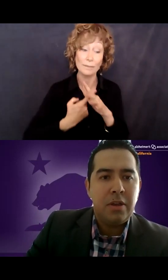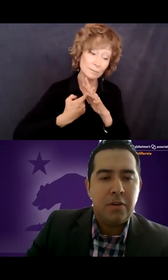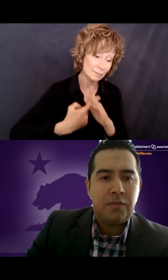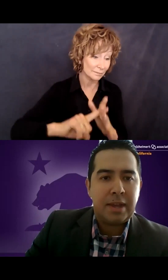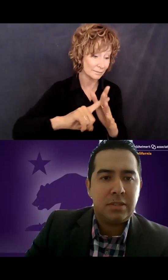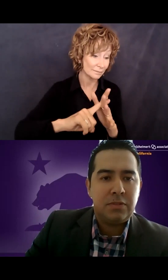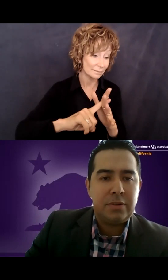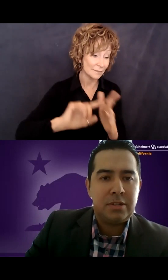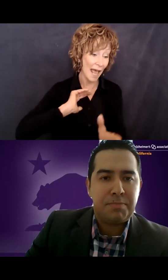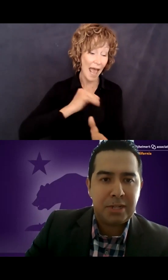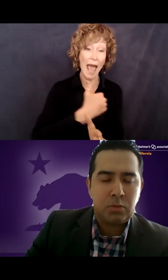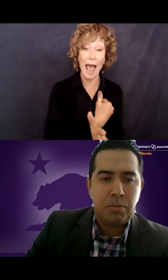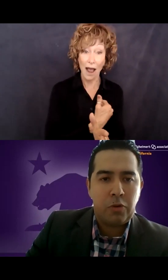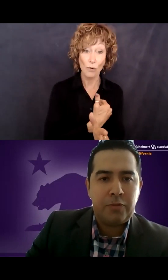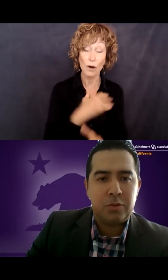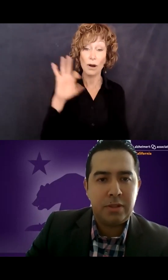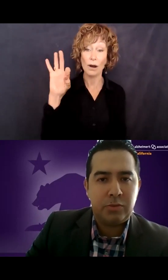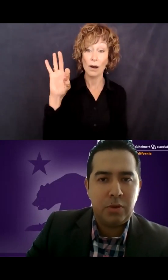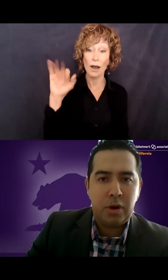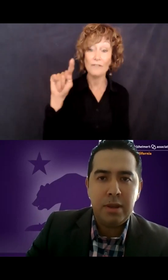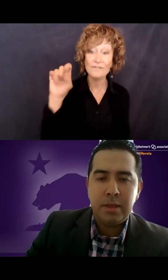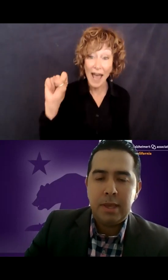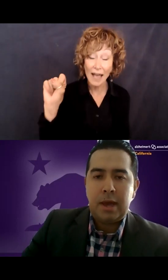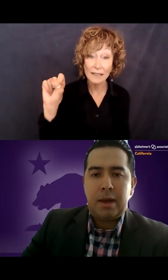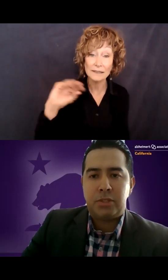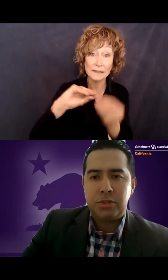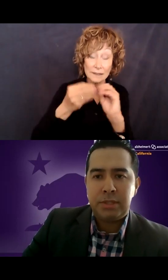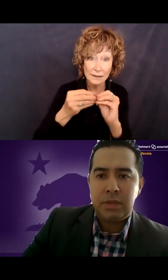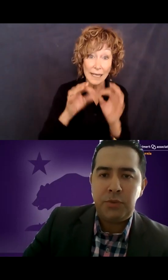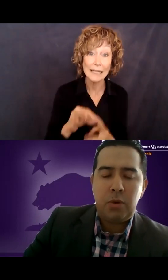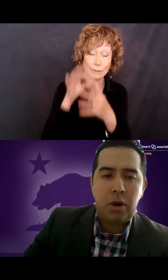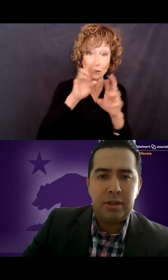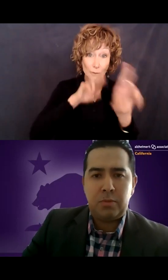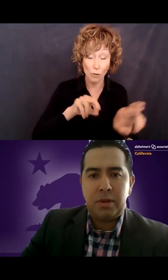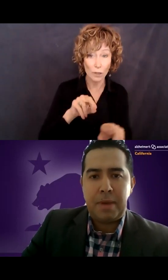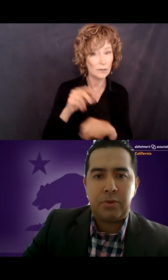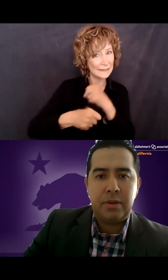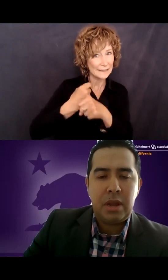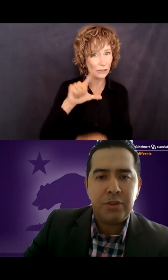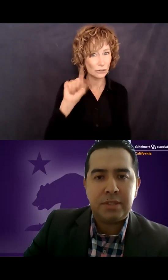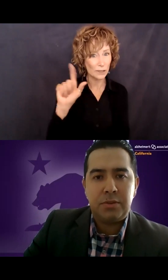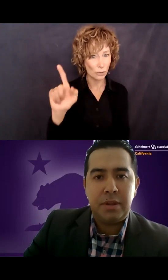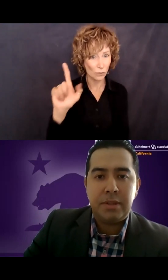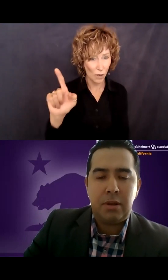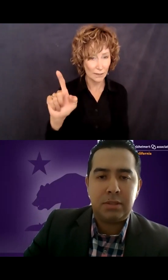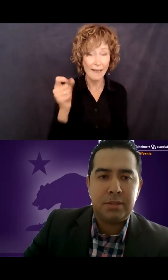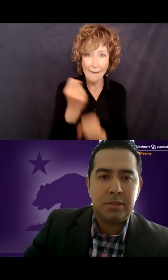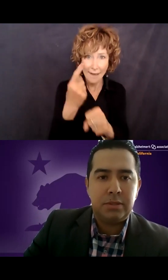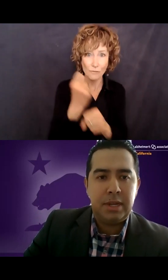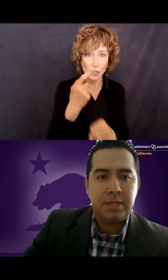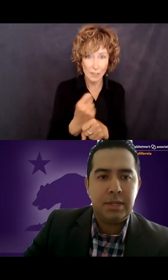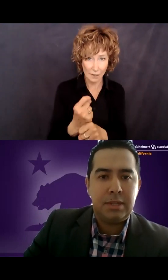our Facts and Figures special report for 2021. So just to give you all a little bit of background, every single year, the